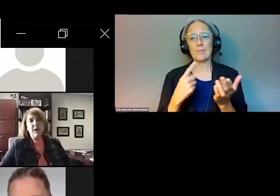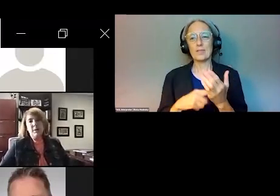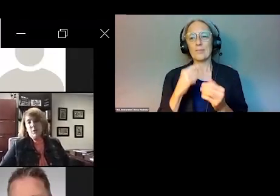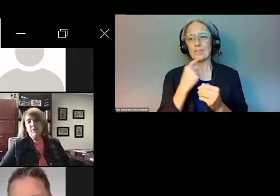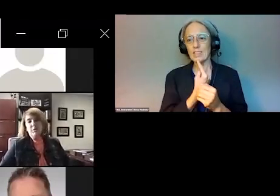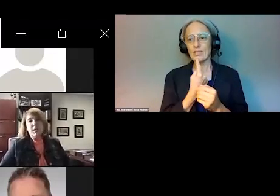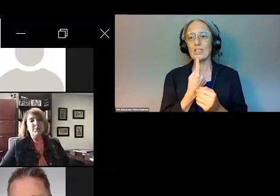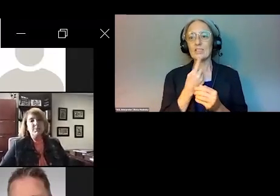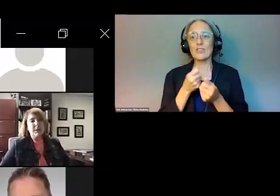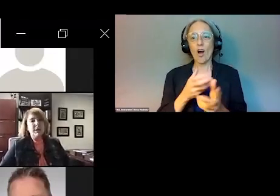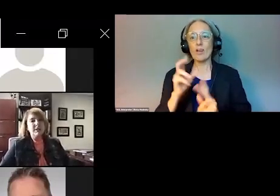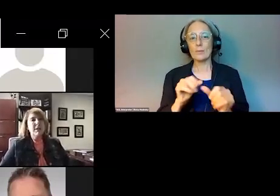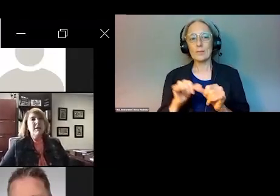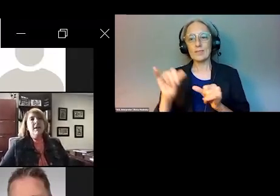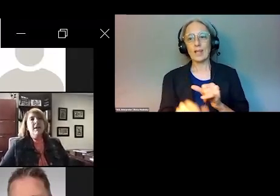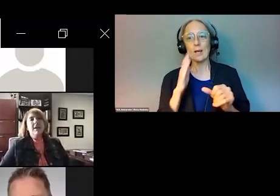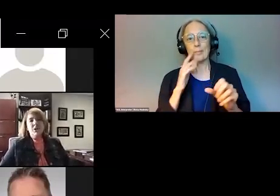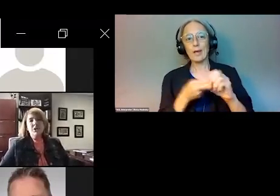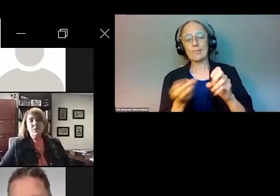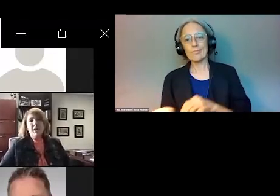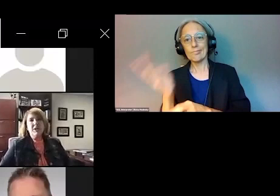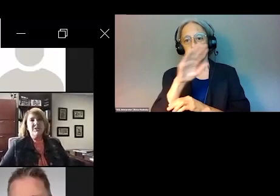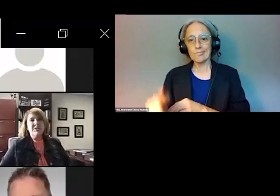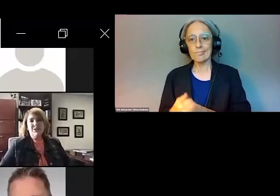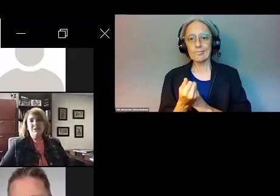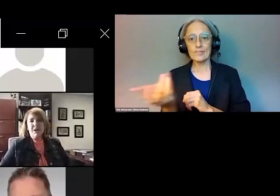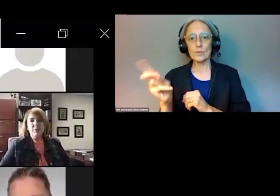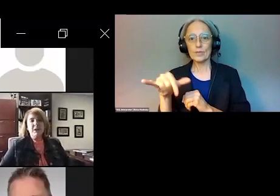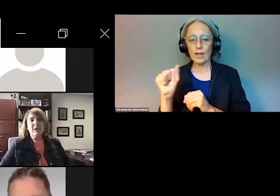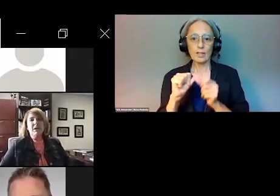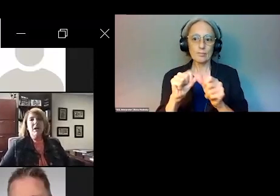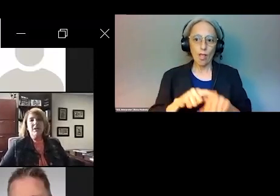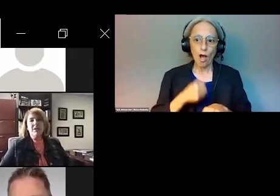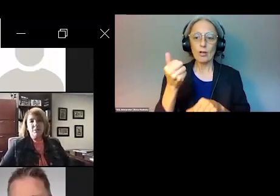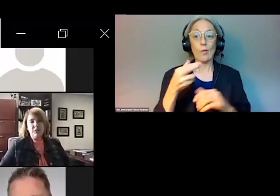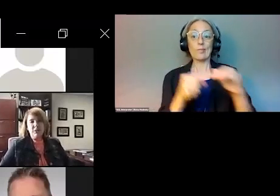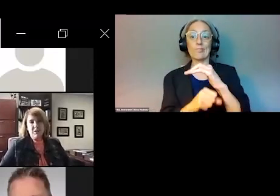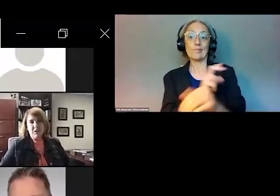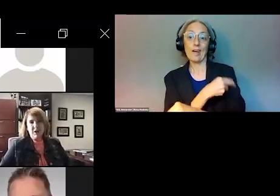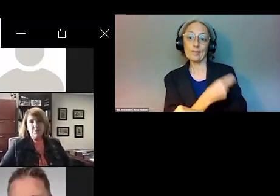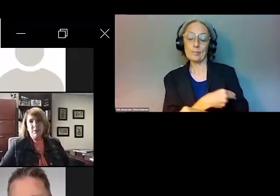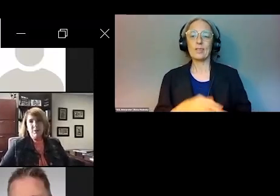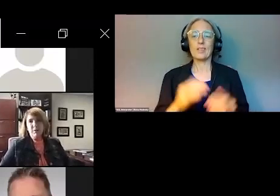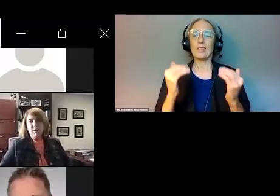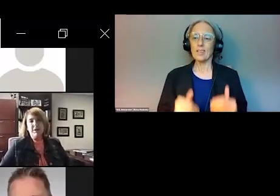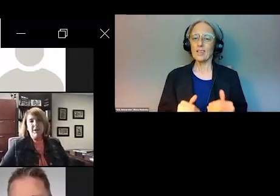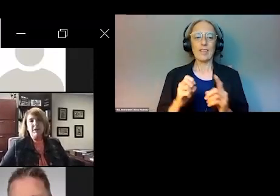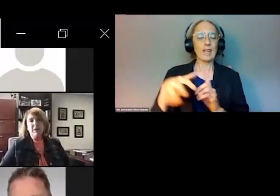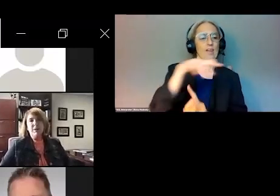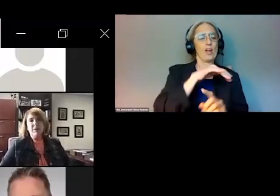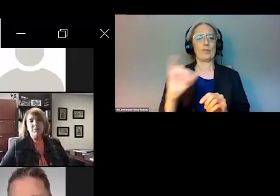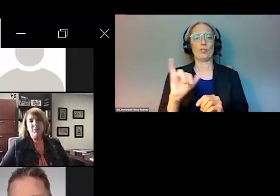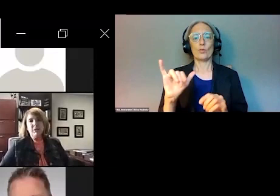for prolonged amounts of time or even be hospitalized. And there's also, we have to consider the environment and how accessibility of the environment